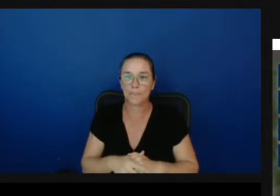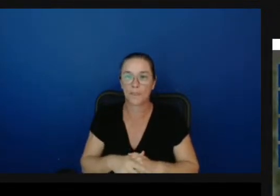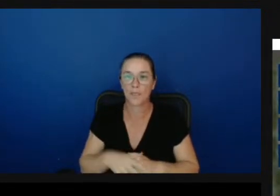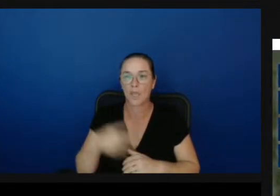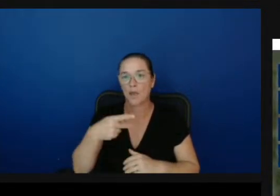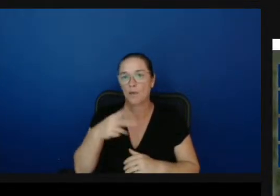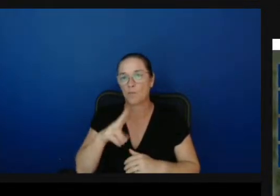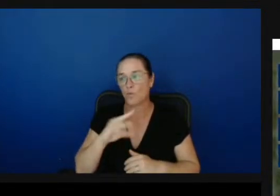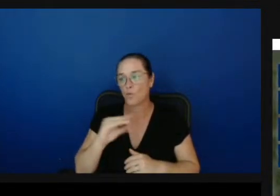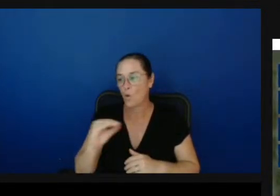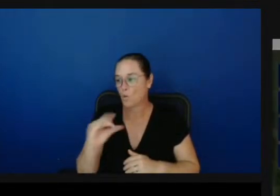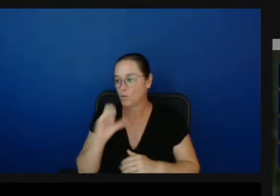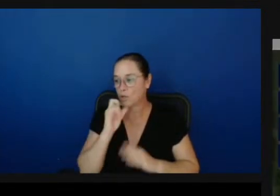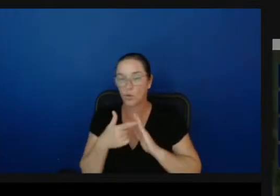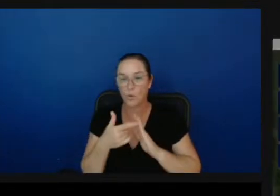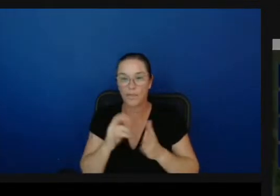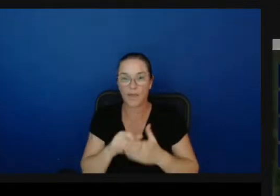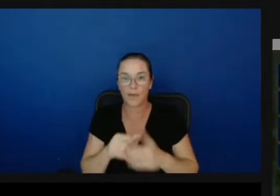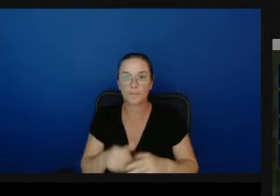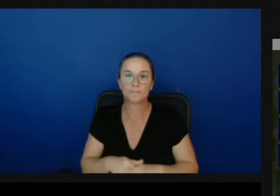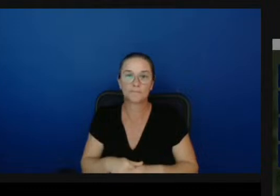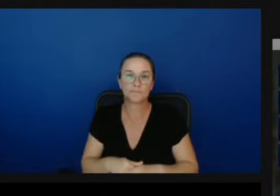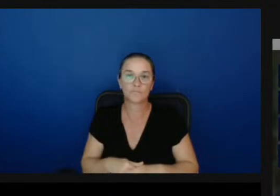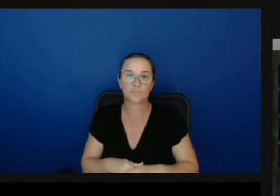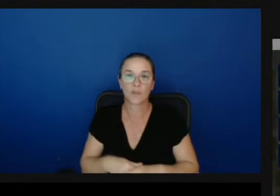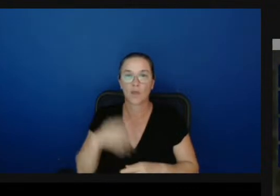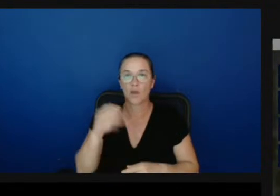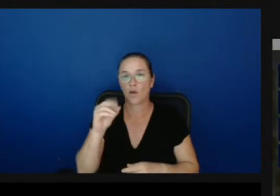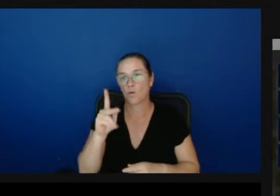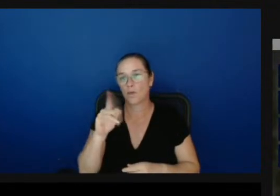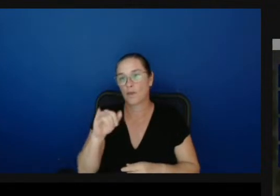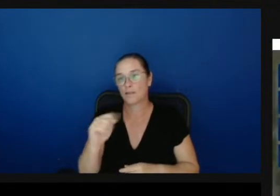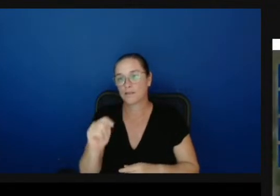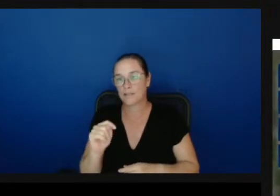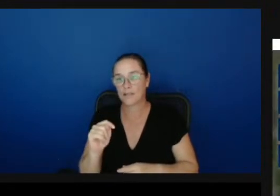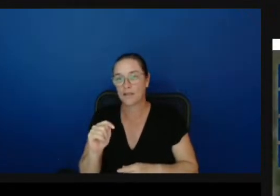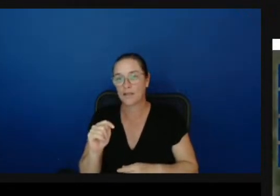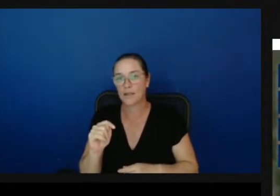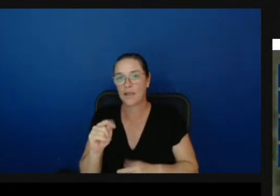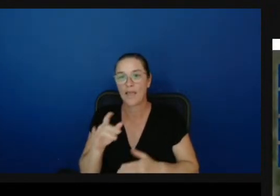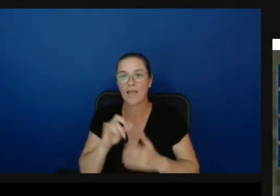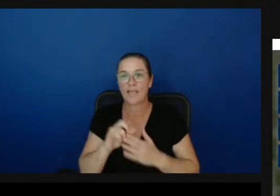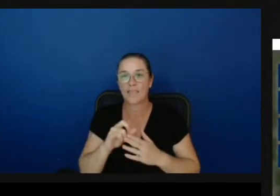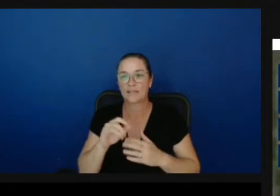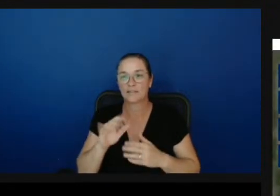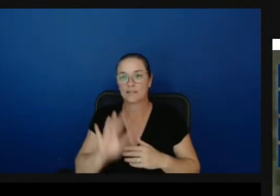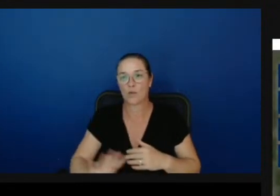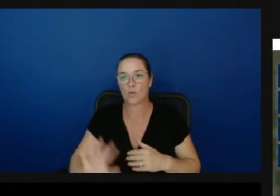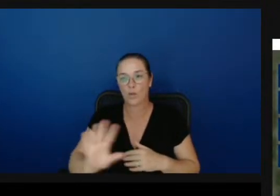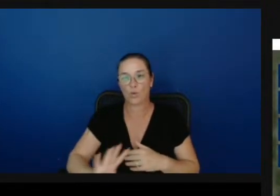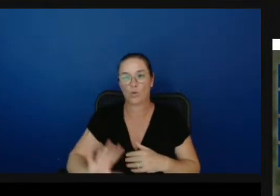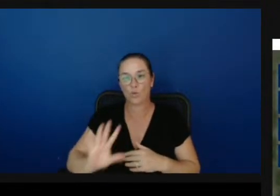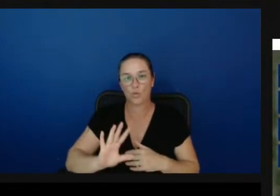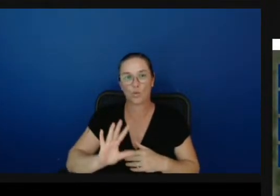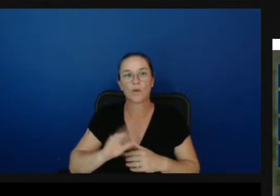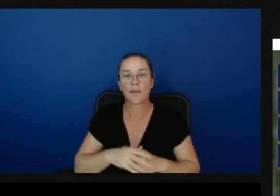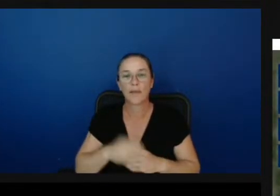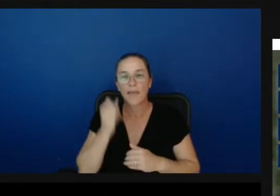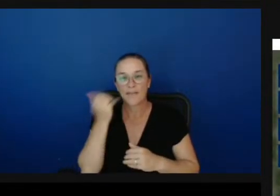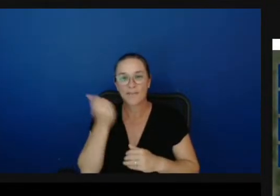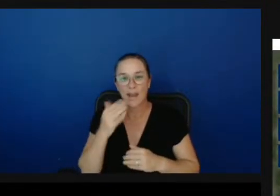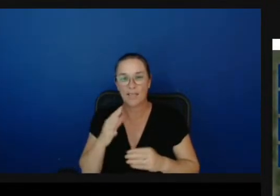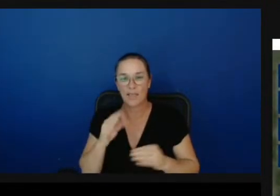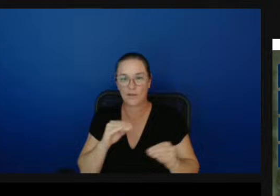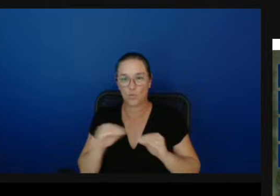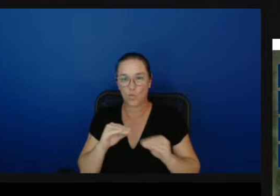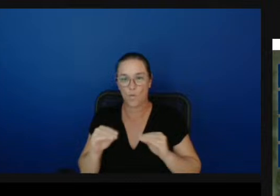either. Ukita, the one that's the wiggly tooth, that one's right here. Right, so that's south of the rift zone. And if anything is wiggling weird,